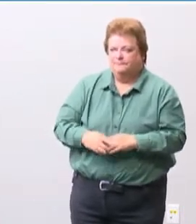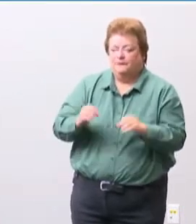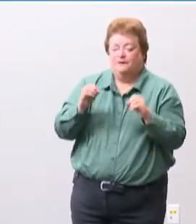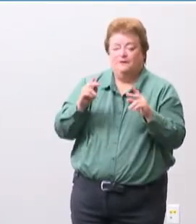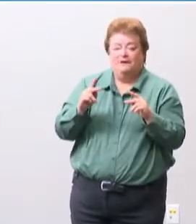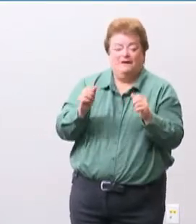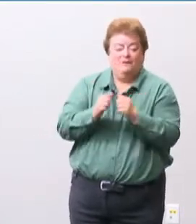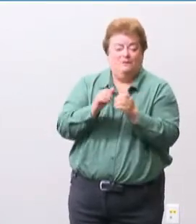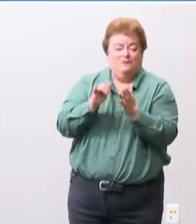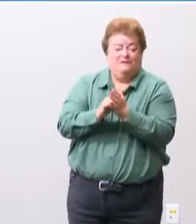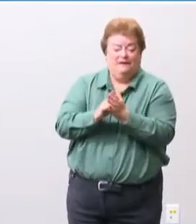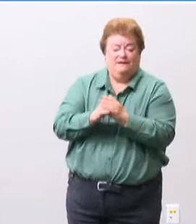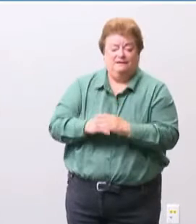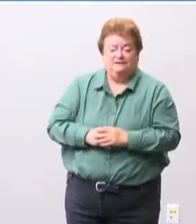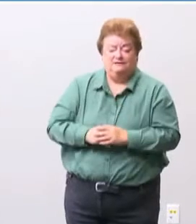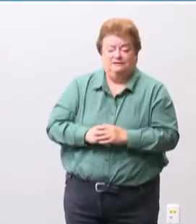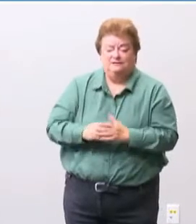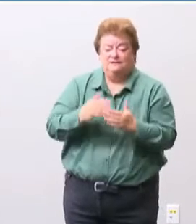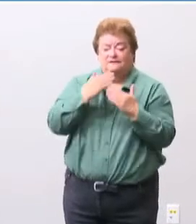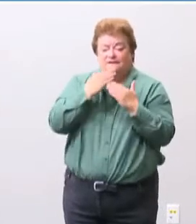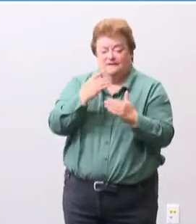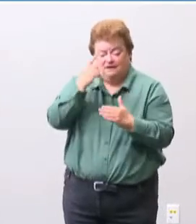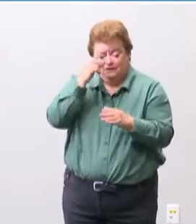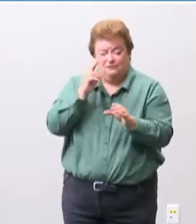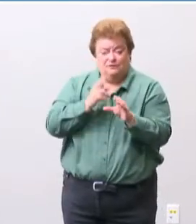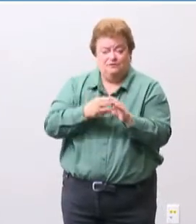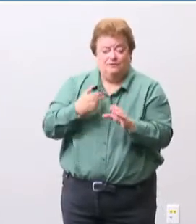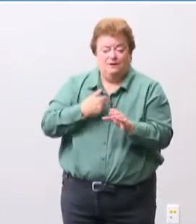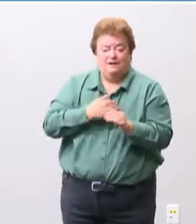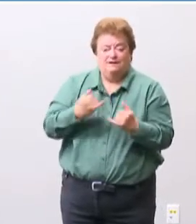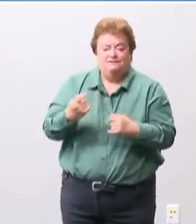Okay, with that, thank you for joining